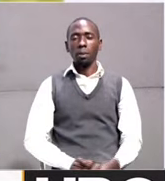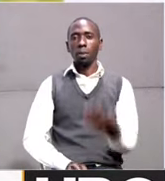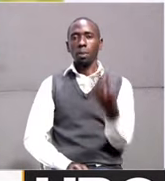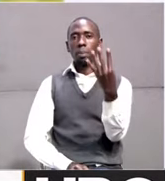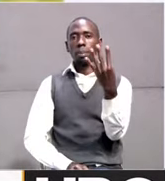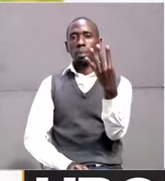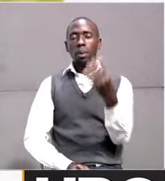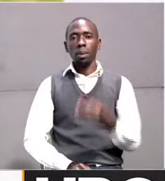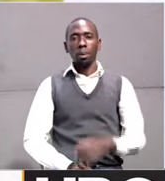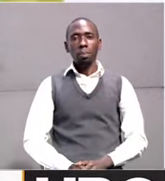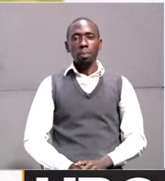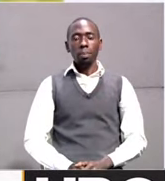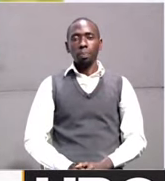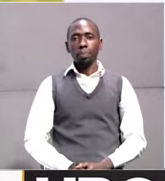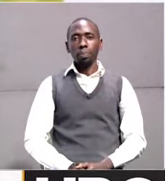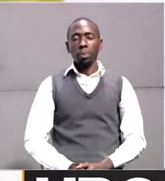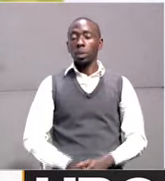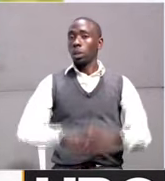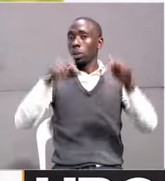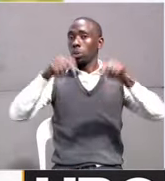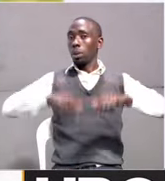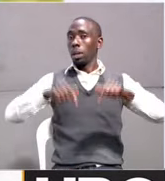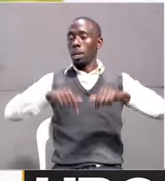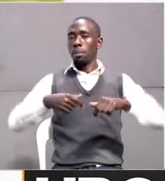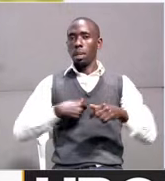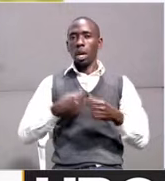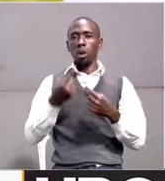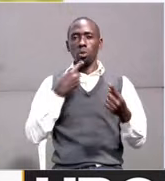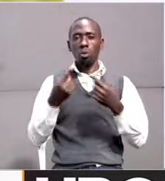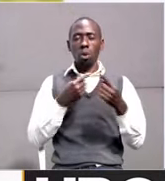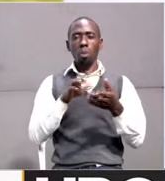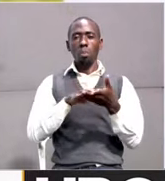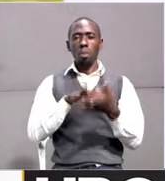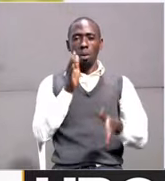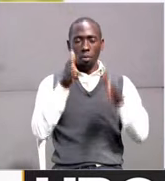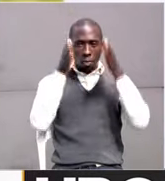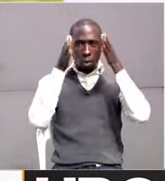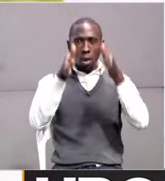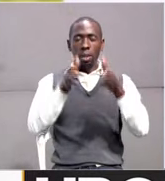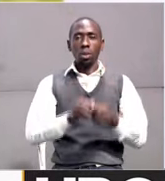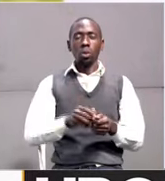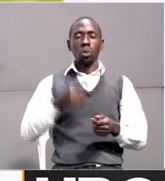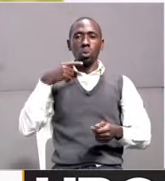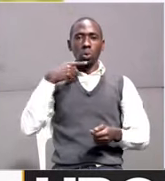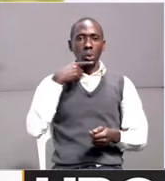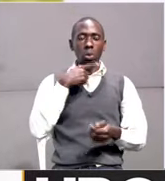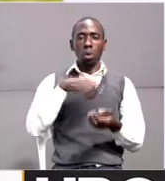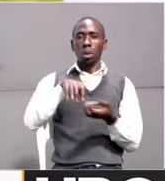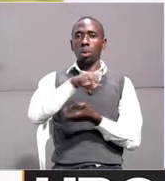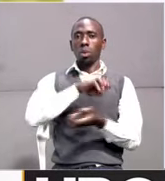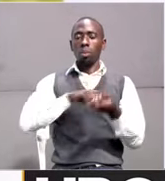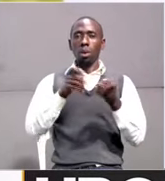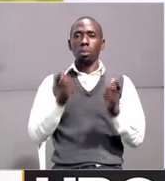For today, I will talk mainly about socio-economic transformation.